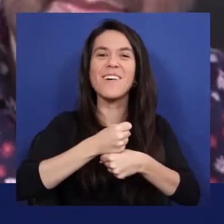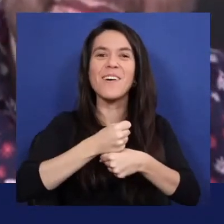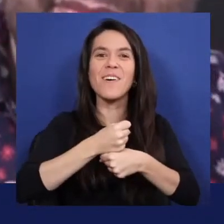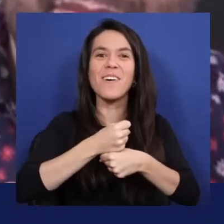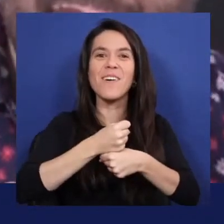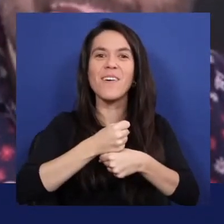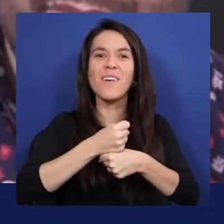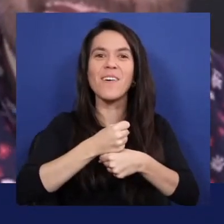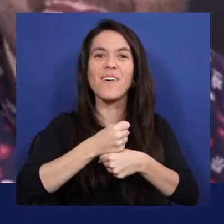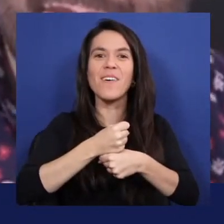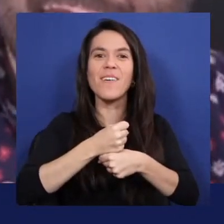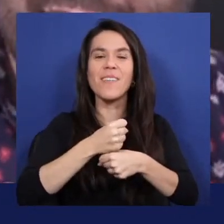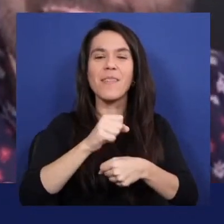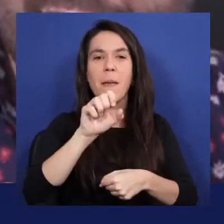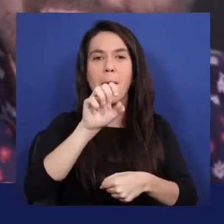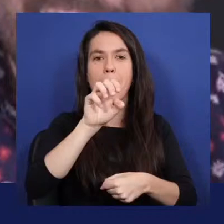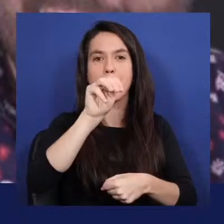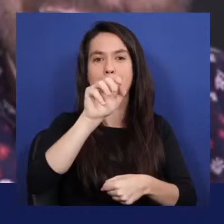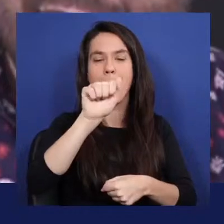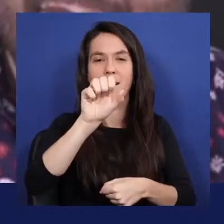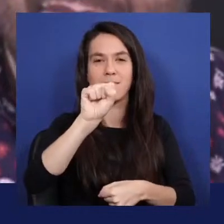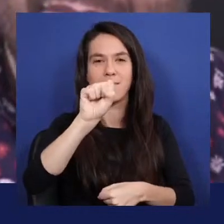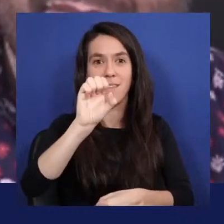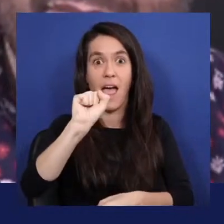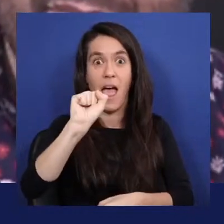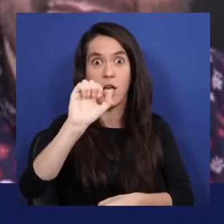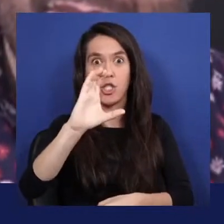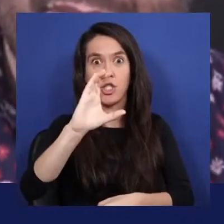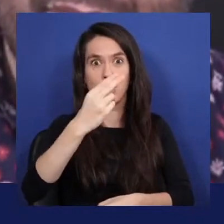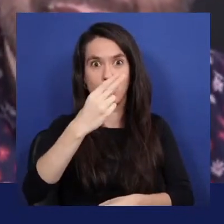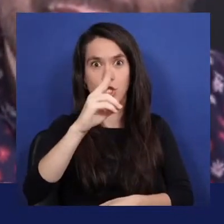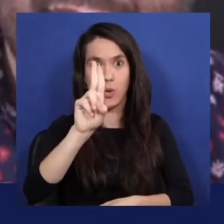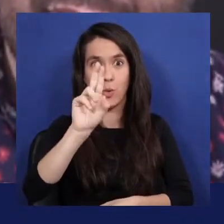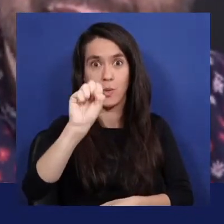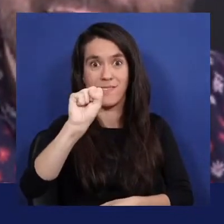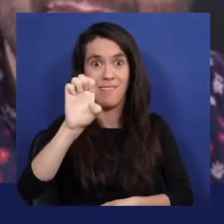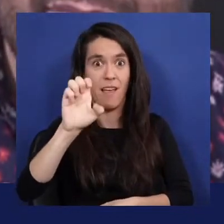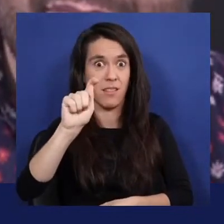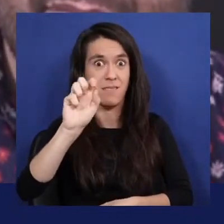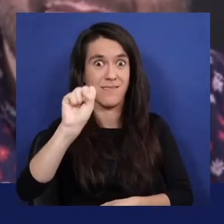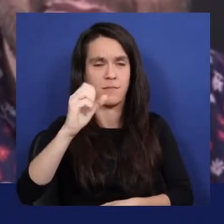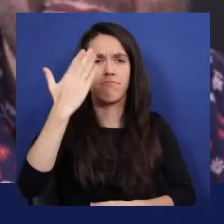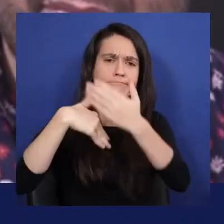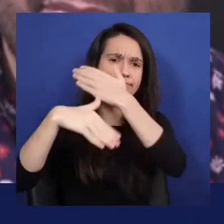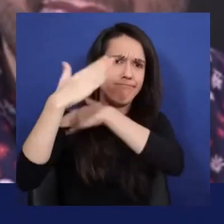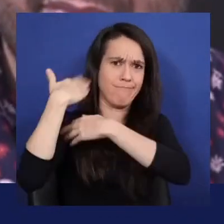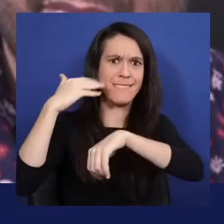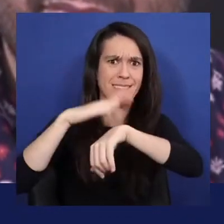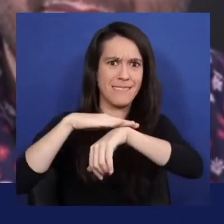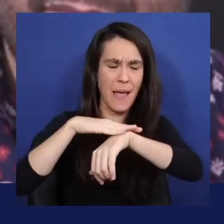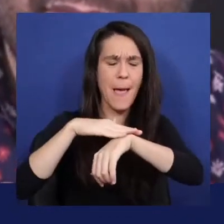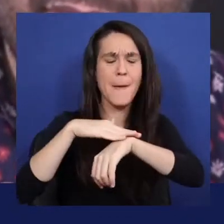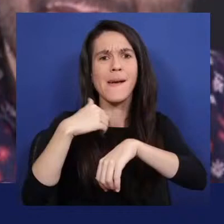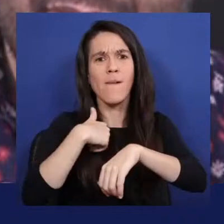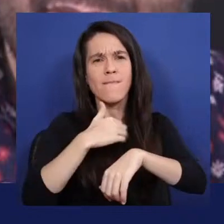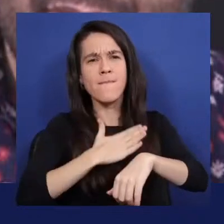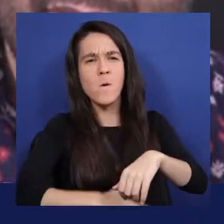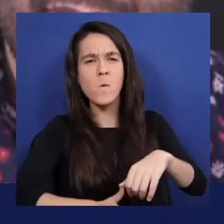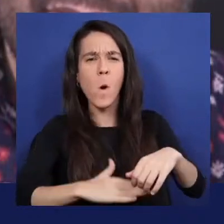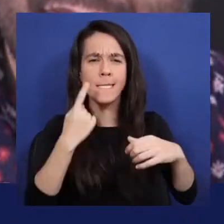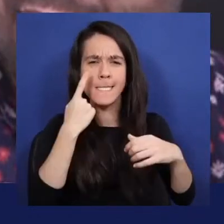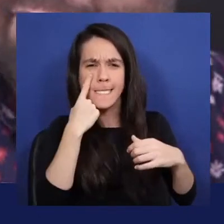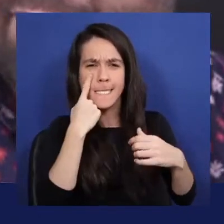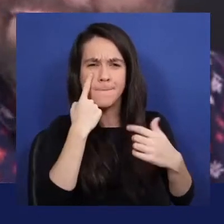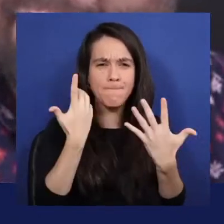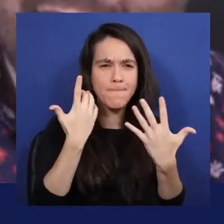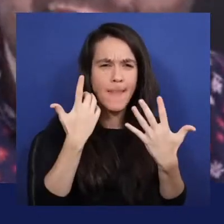of Massachusetts Medical School several years ago, and there we were trying to figure out a